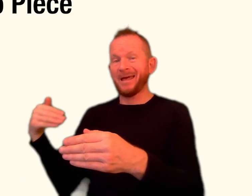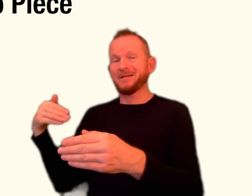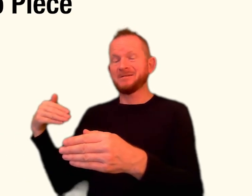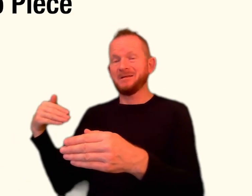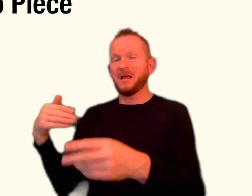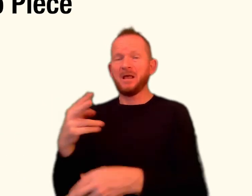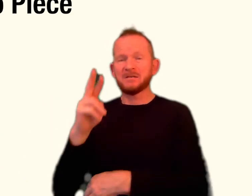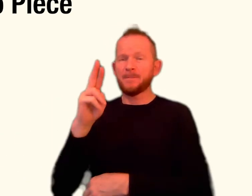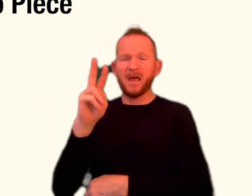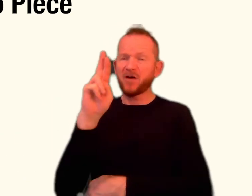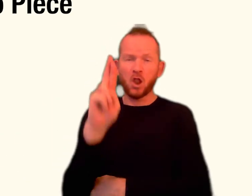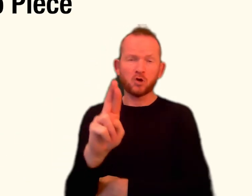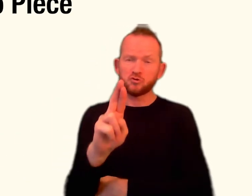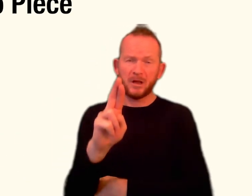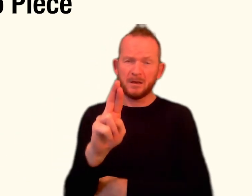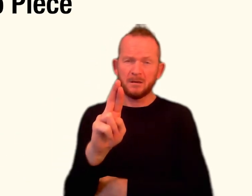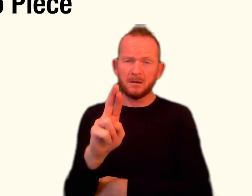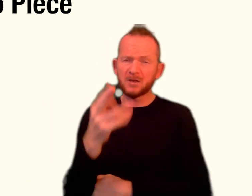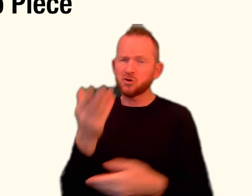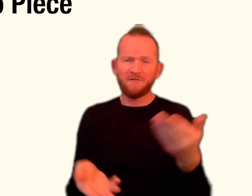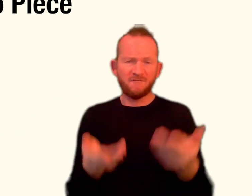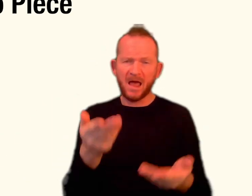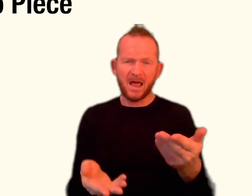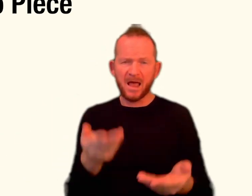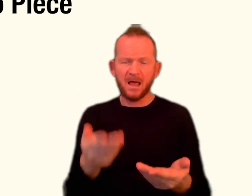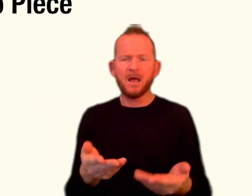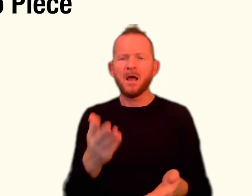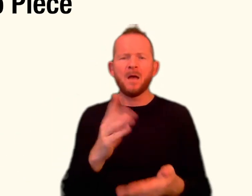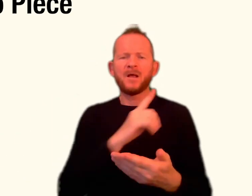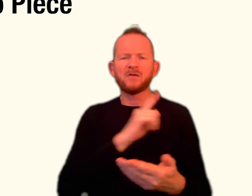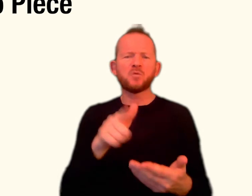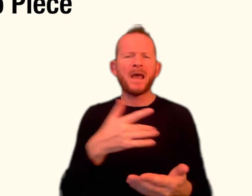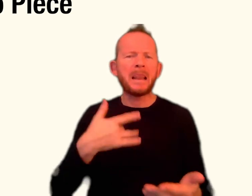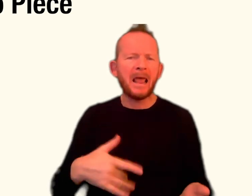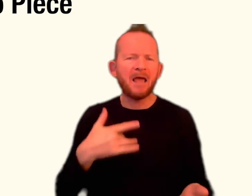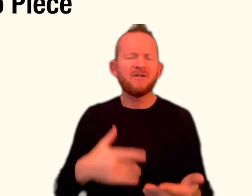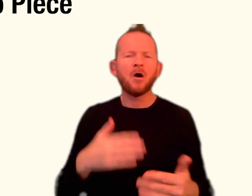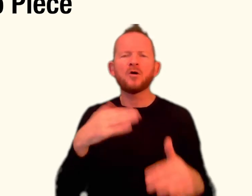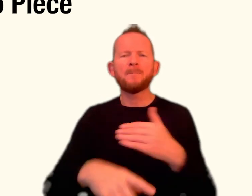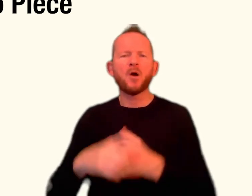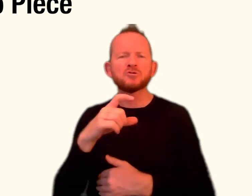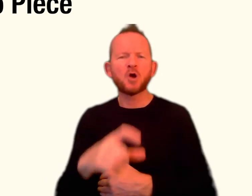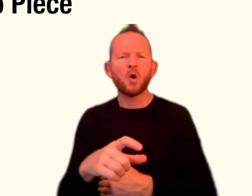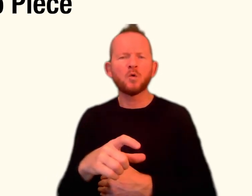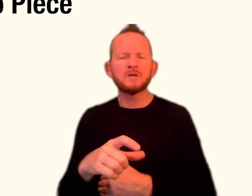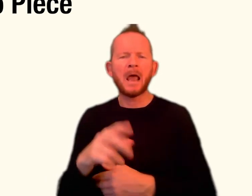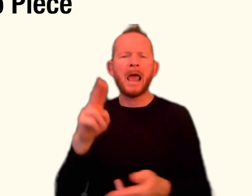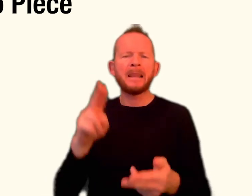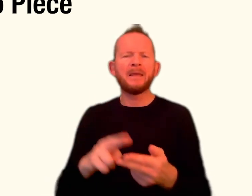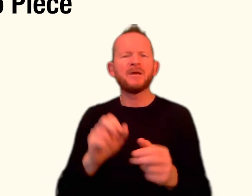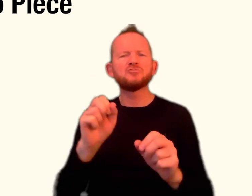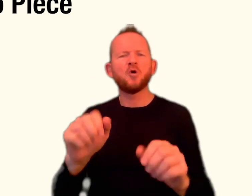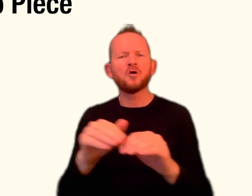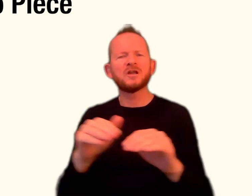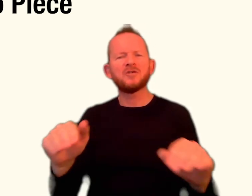lottery. It's not fair that just because of where you live or your postcode that limits your degree